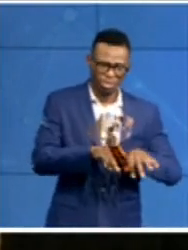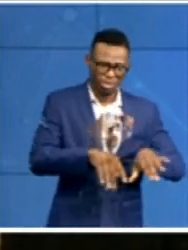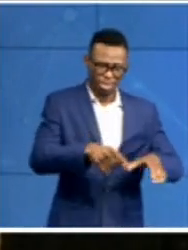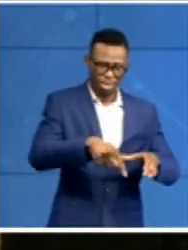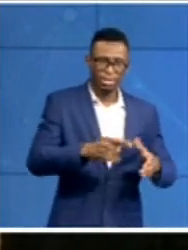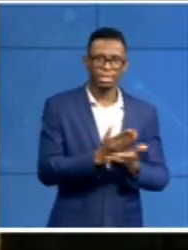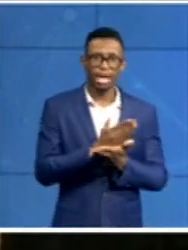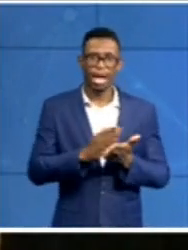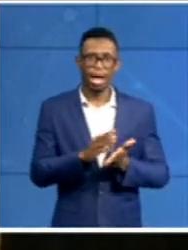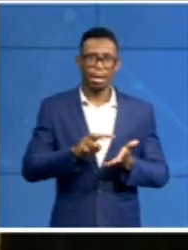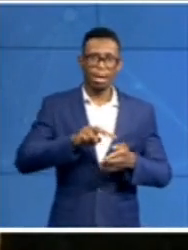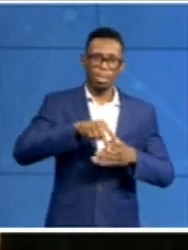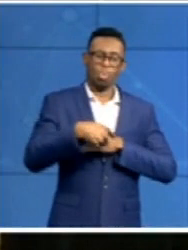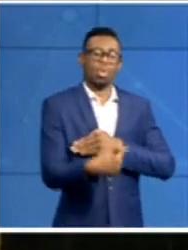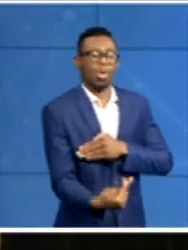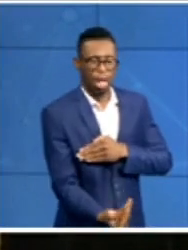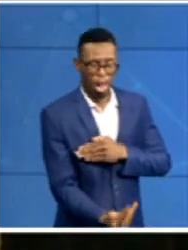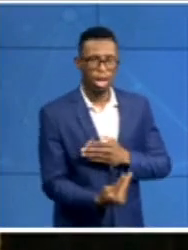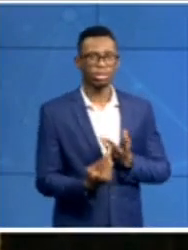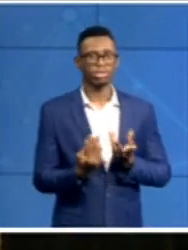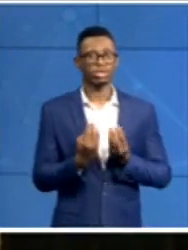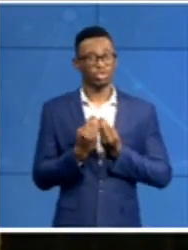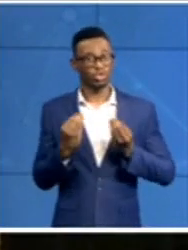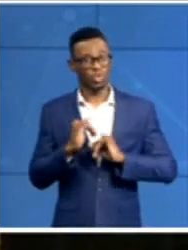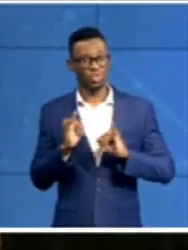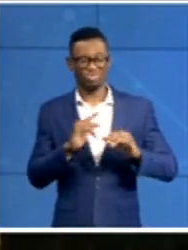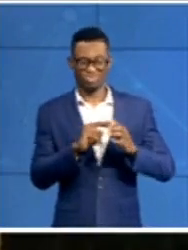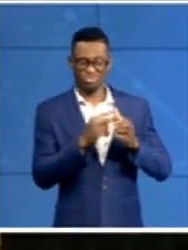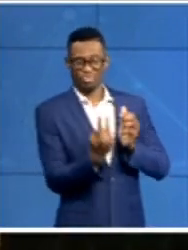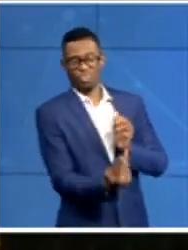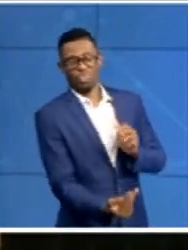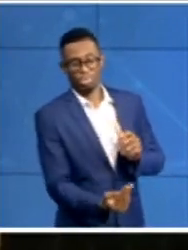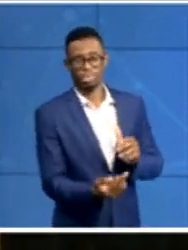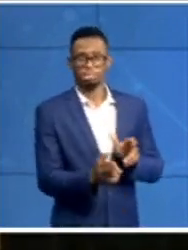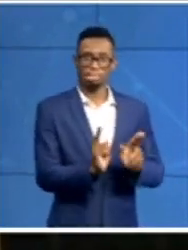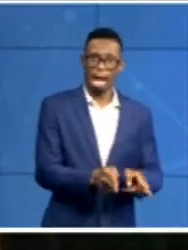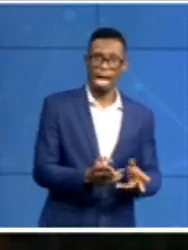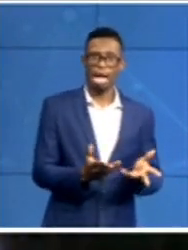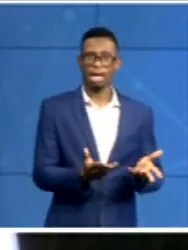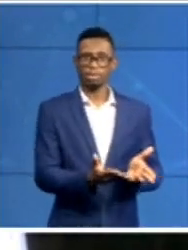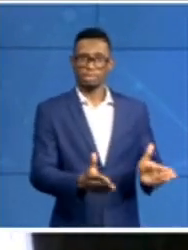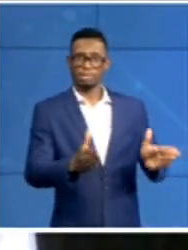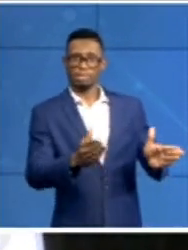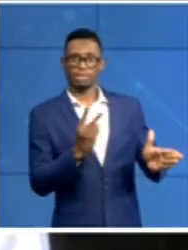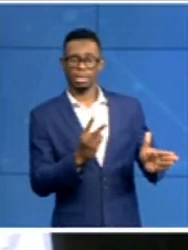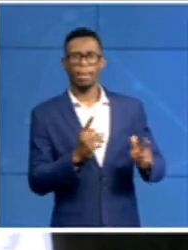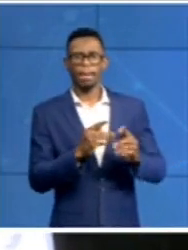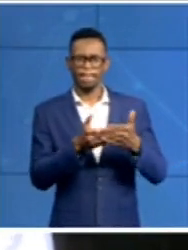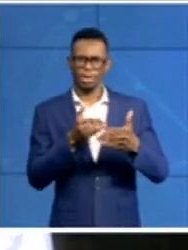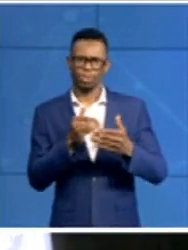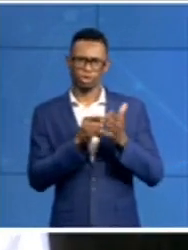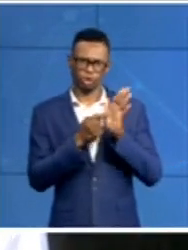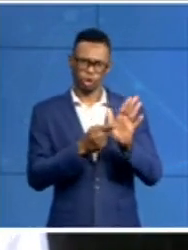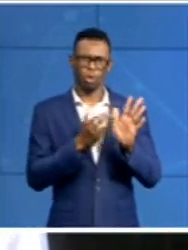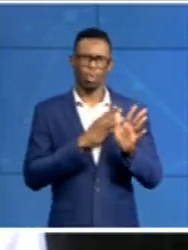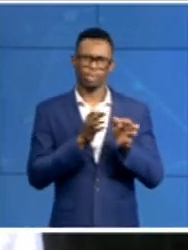especially children dying. Before we demonstrate that, Desiree, I just want to give you a picture of the kind of community that